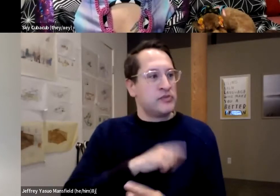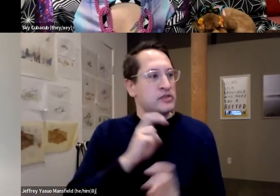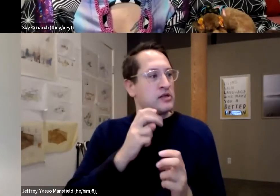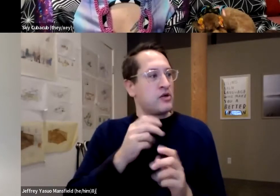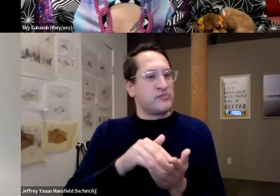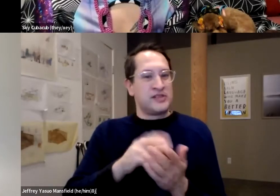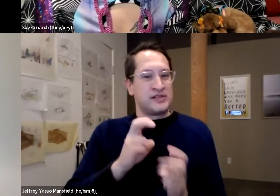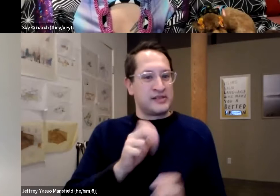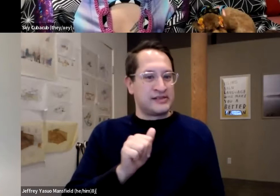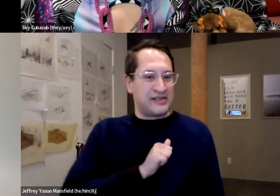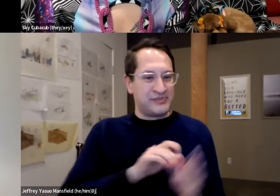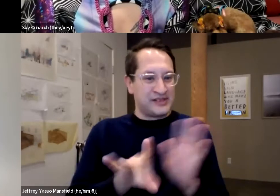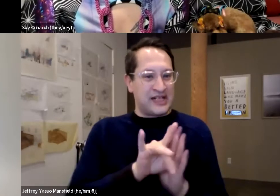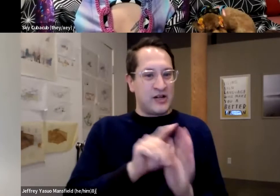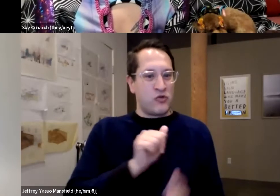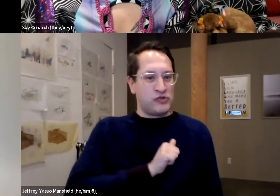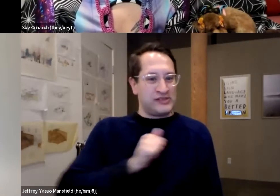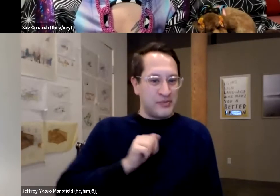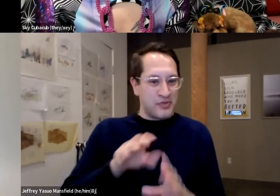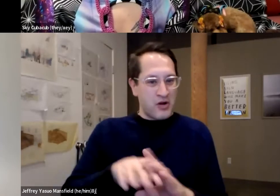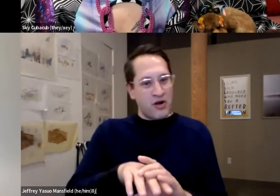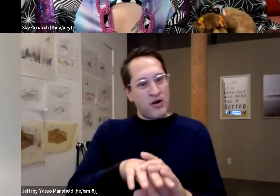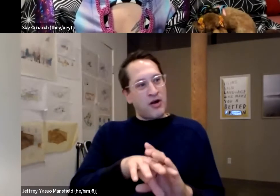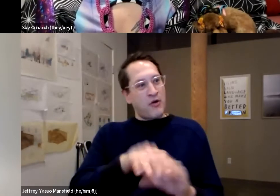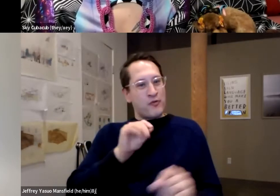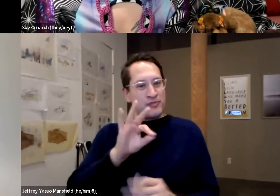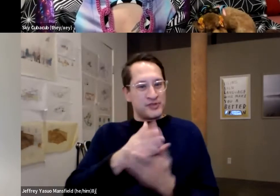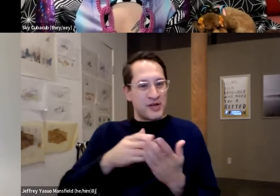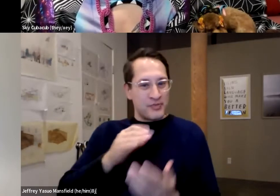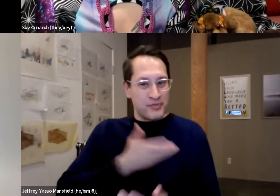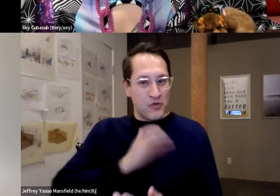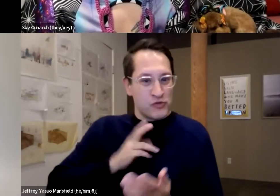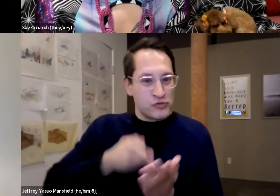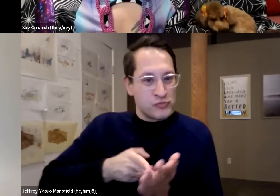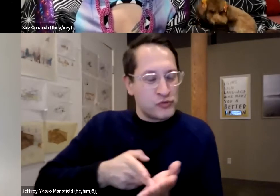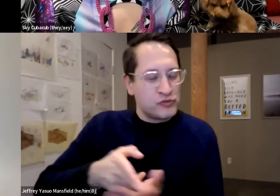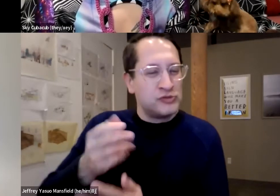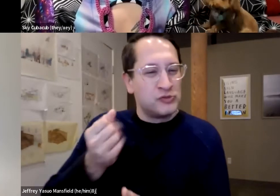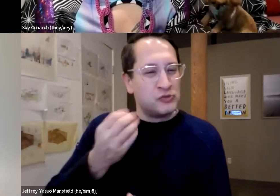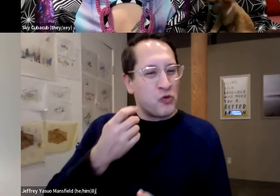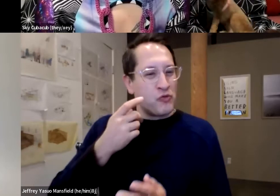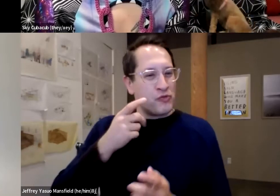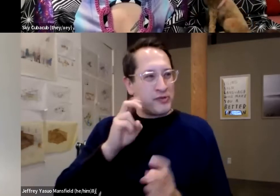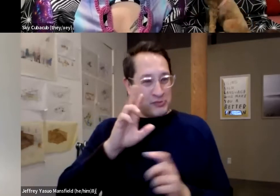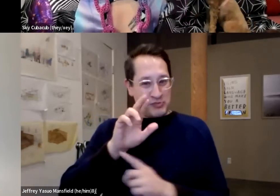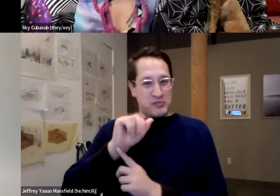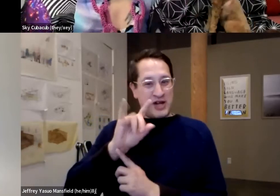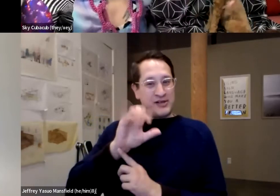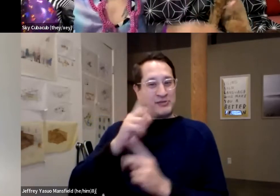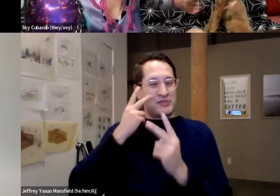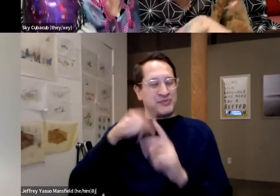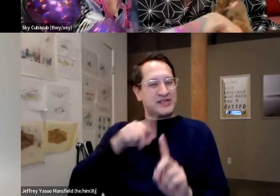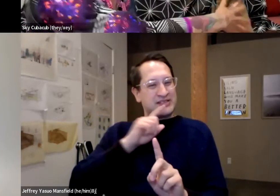have an invisible disability, and we oftentimes self-select ourselves out of some of our truths.